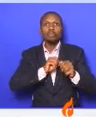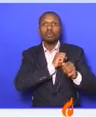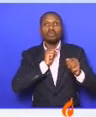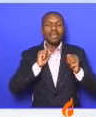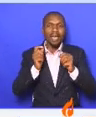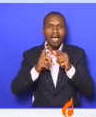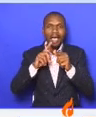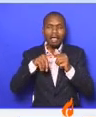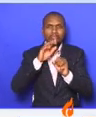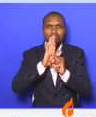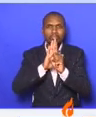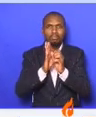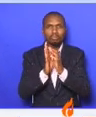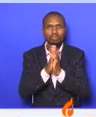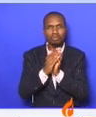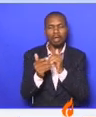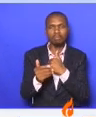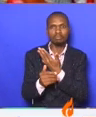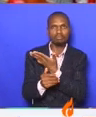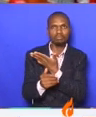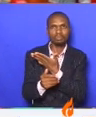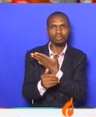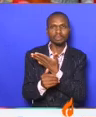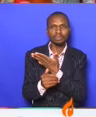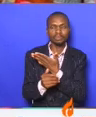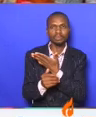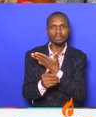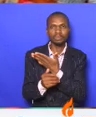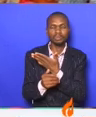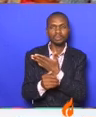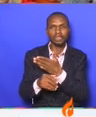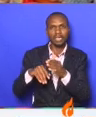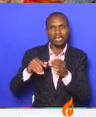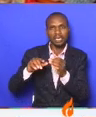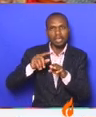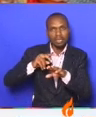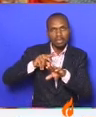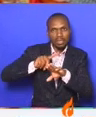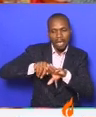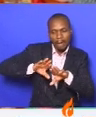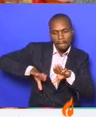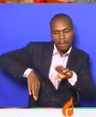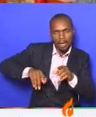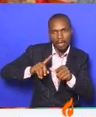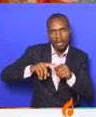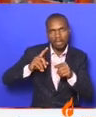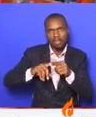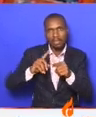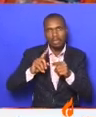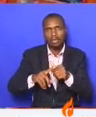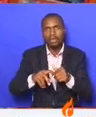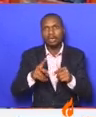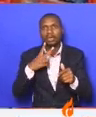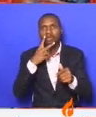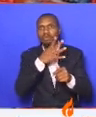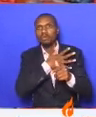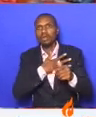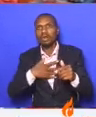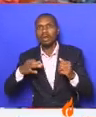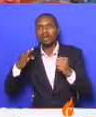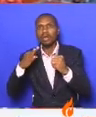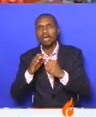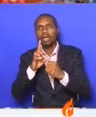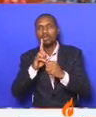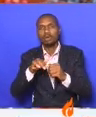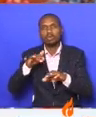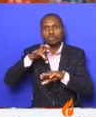Eric Bosire namange Chinsa chinke maiga ya babunge chimibere na meronge tano ni tatu na yomo kumwaka isiko